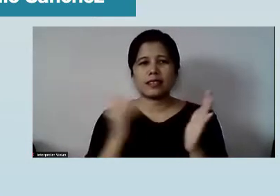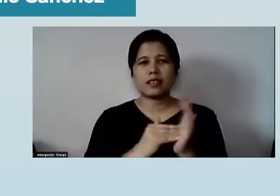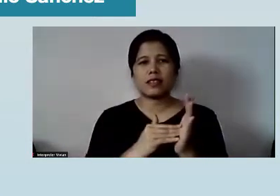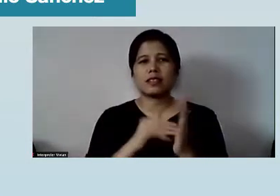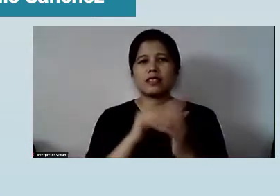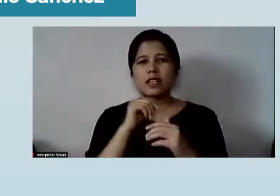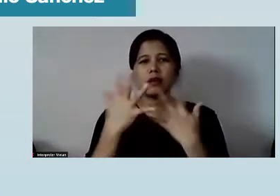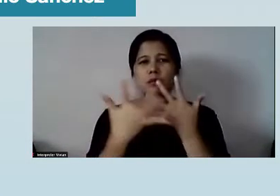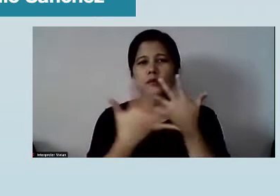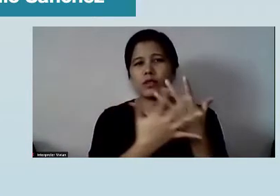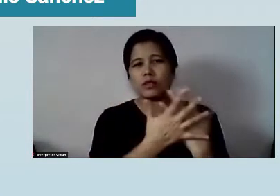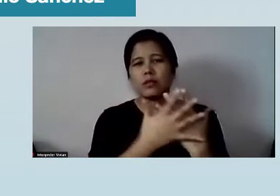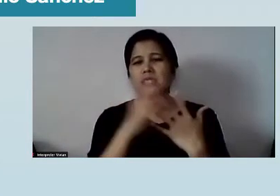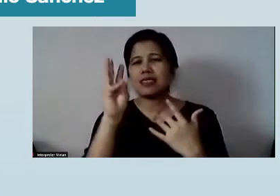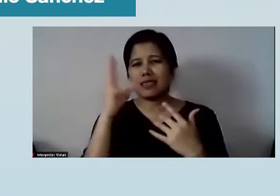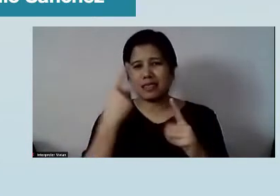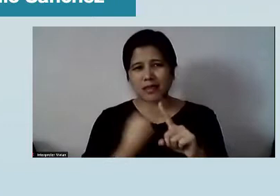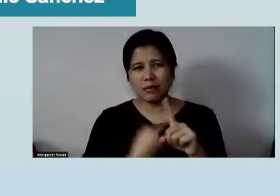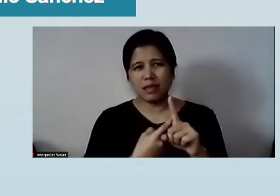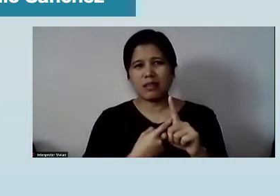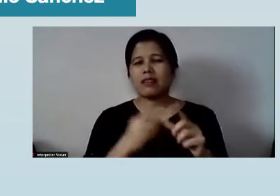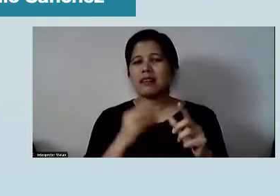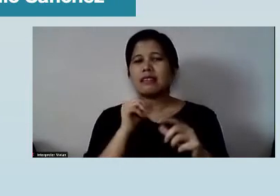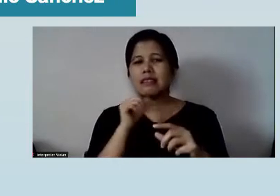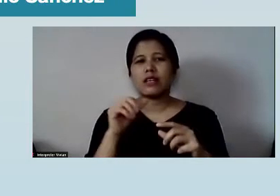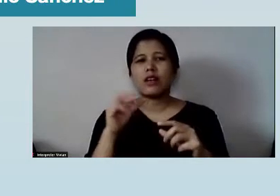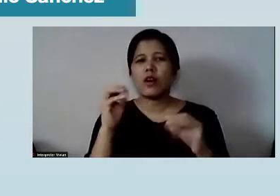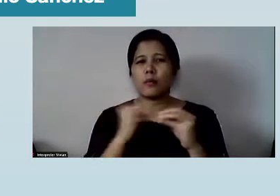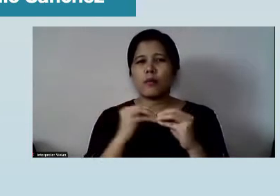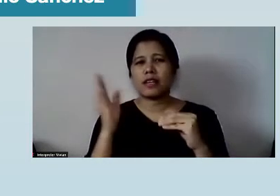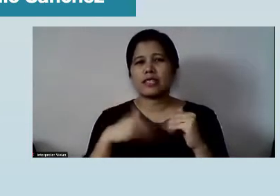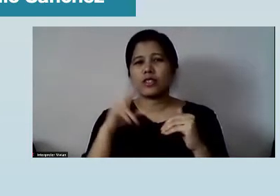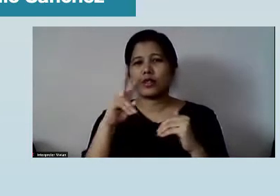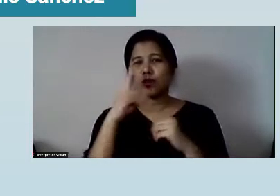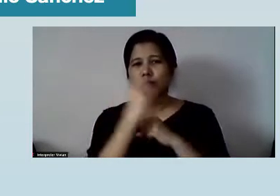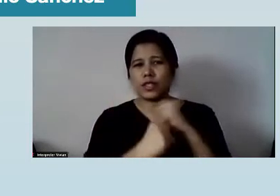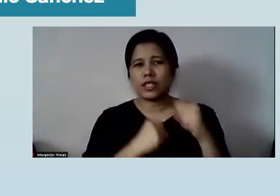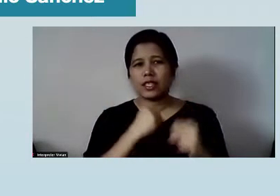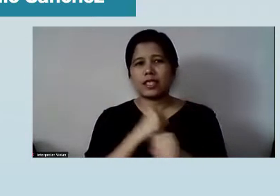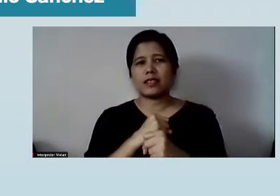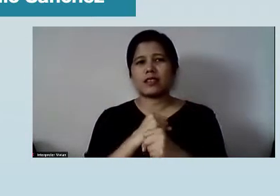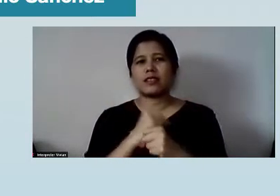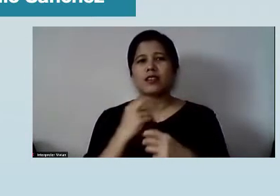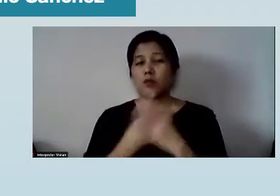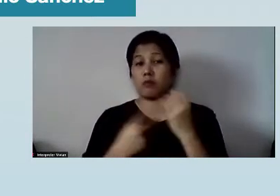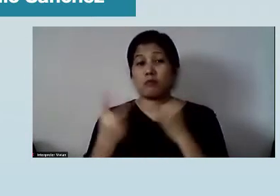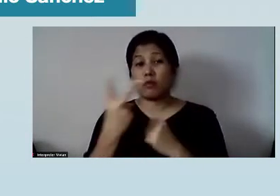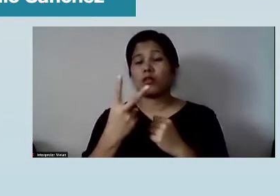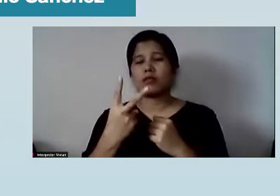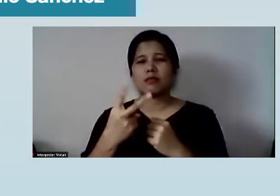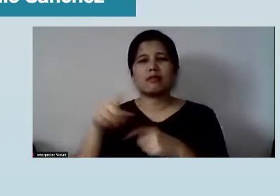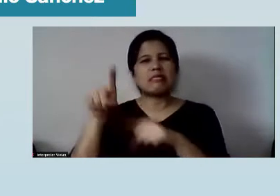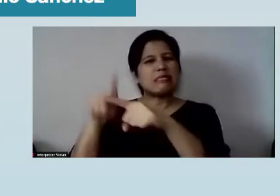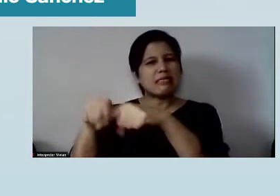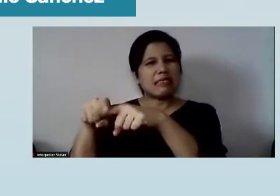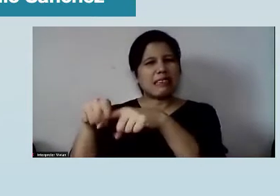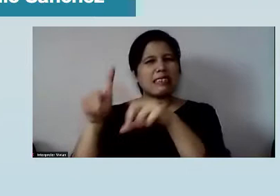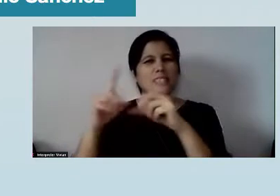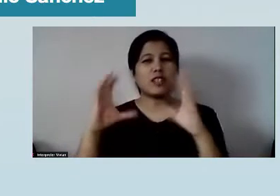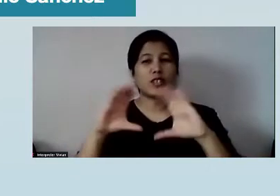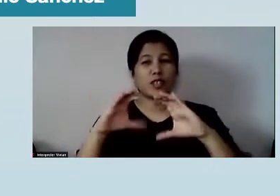than 6 months but not more than 2 years or both at the discretion of the court. Hmm. Pera